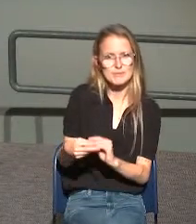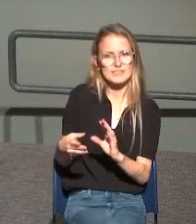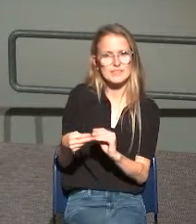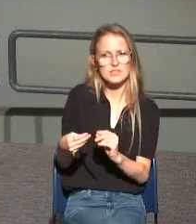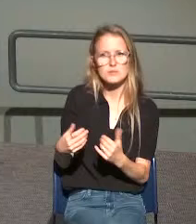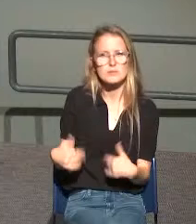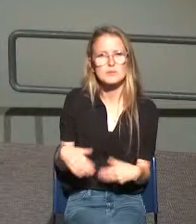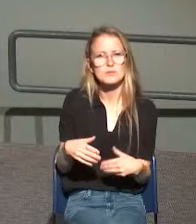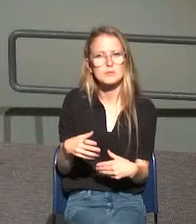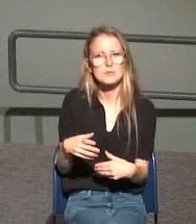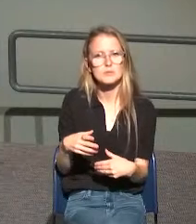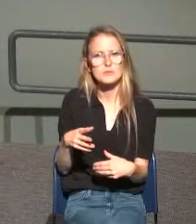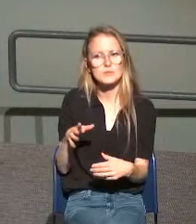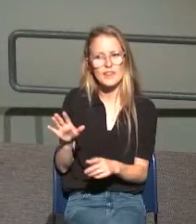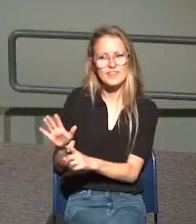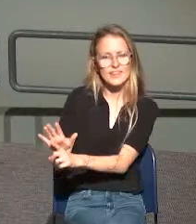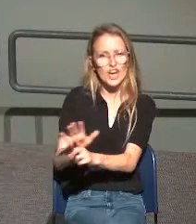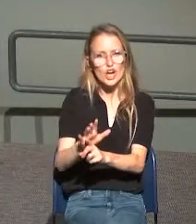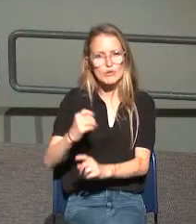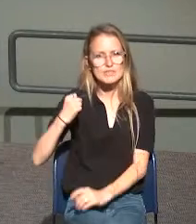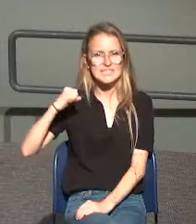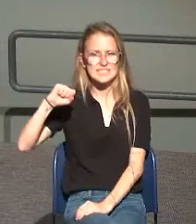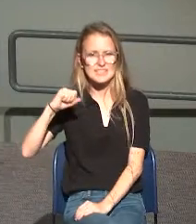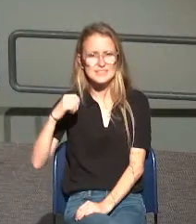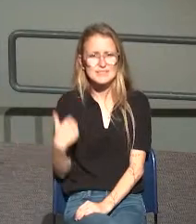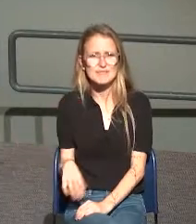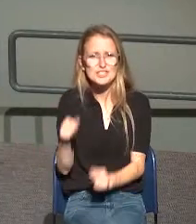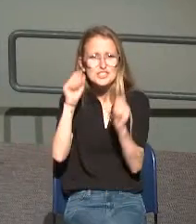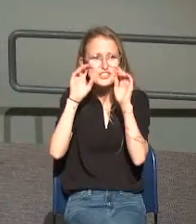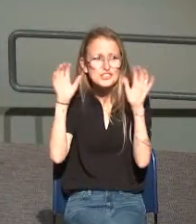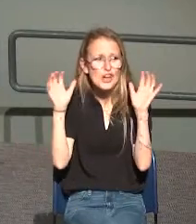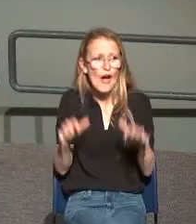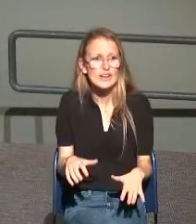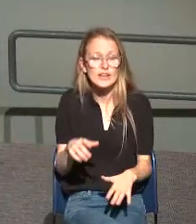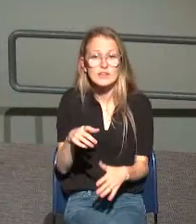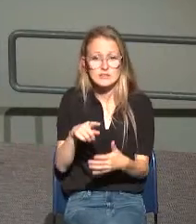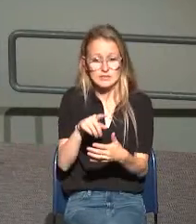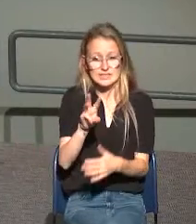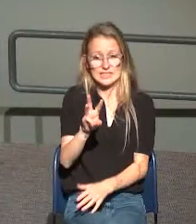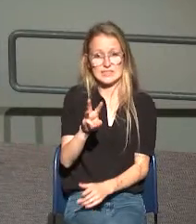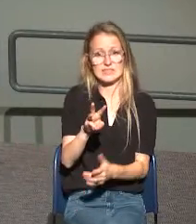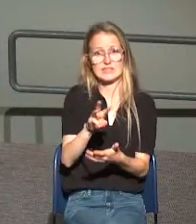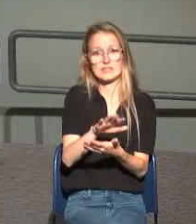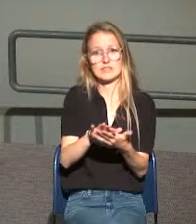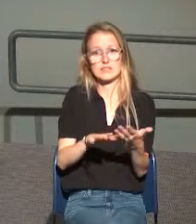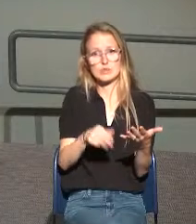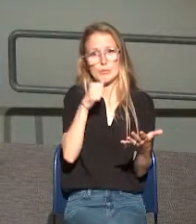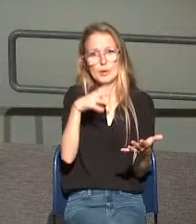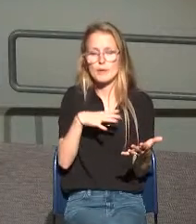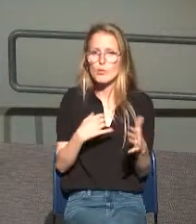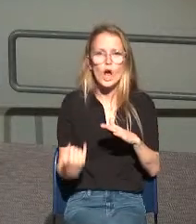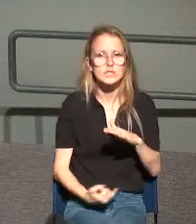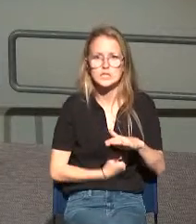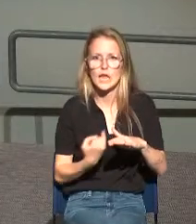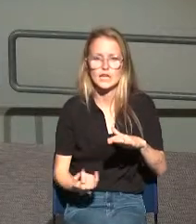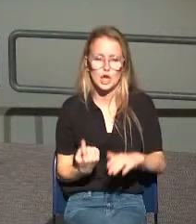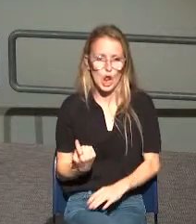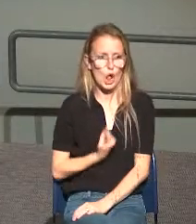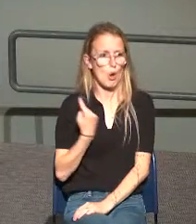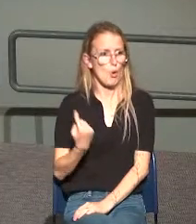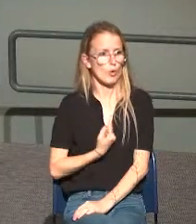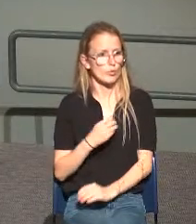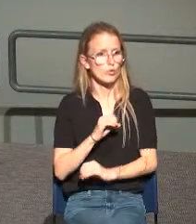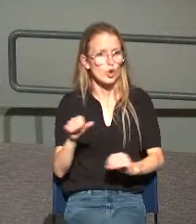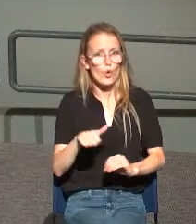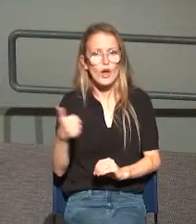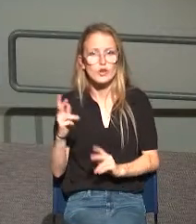resistance is just astonishing. And these 6 women were completely isolated. They were on their own, by themselves, with no one else to